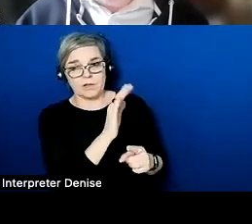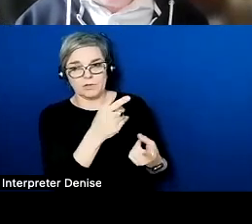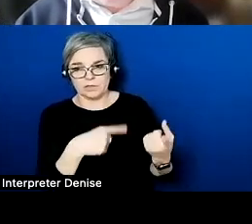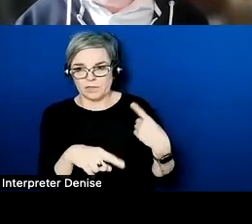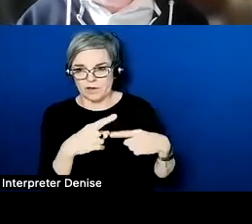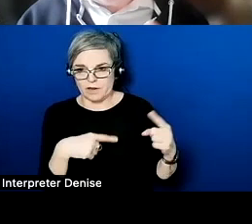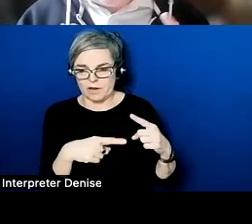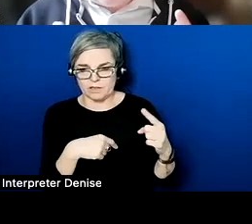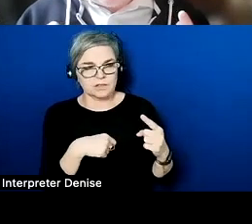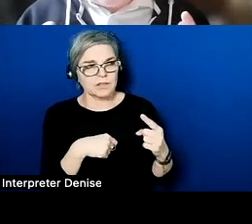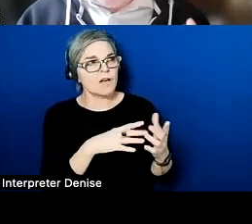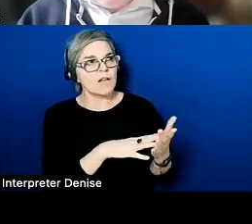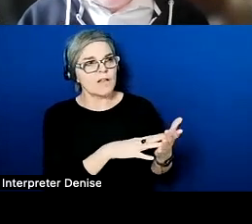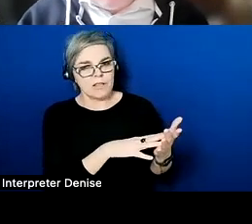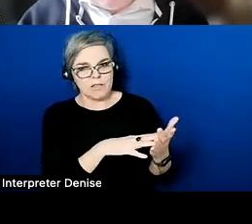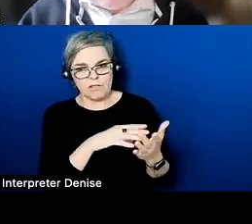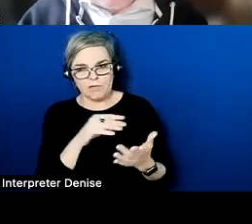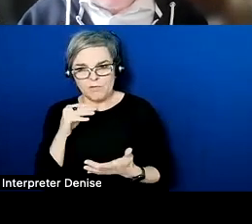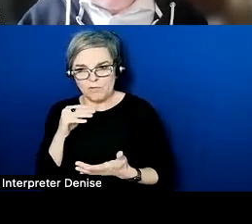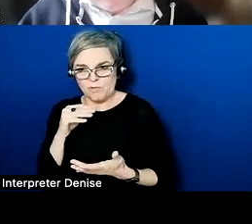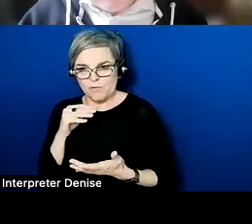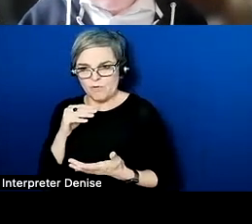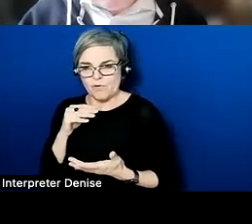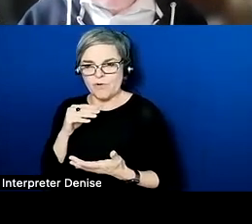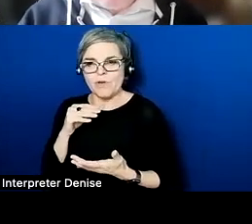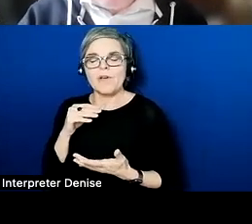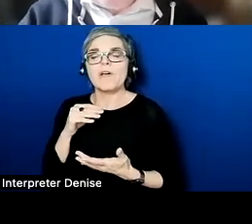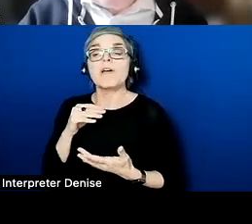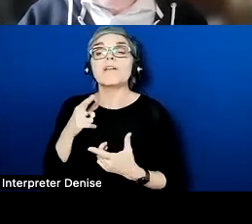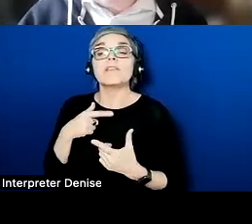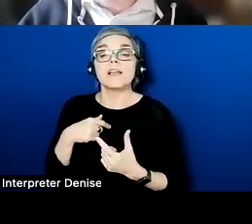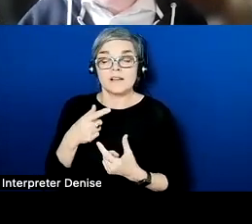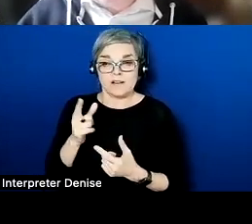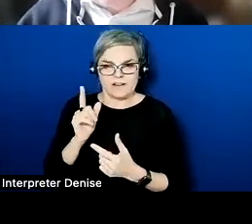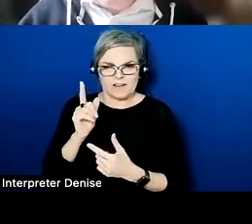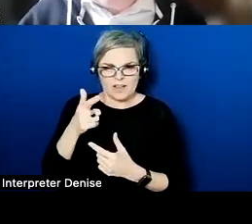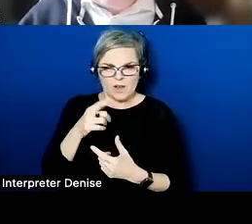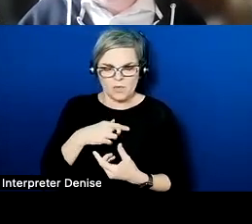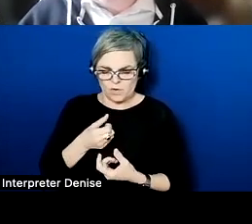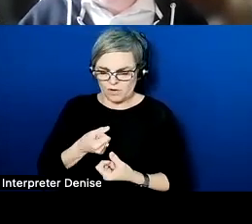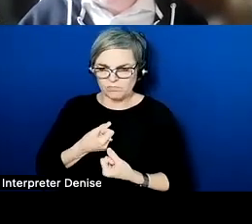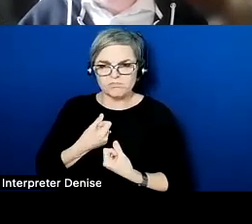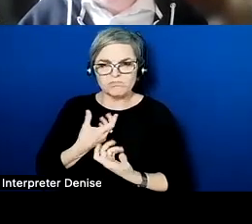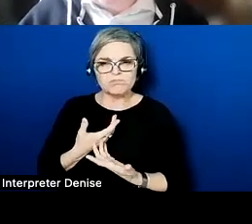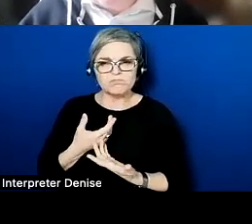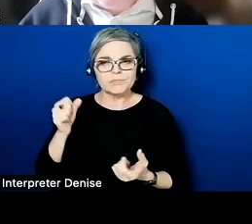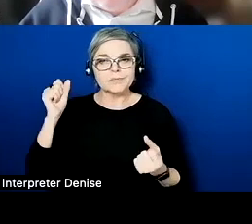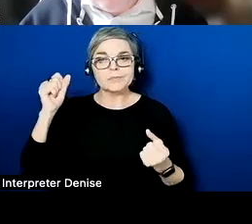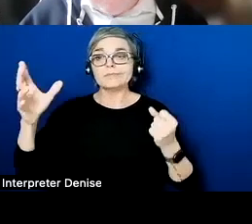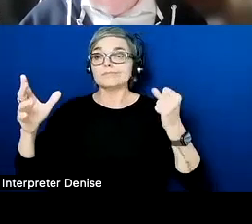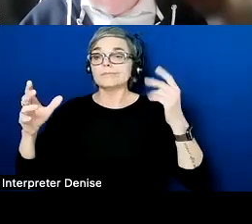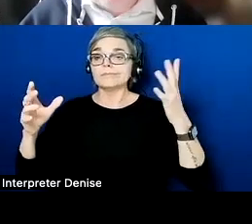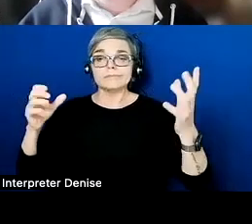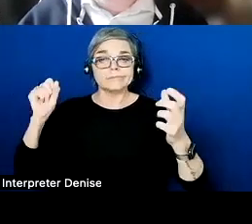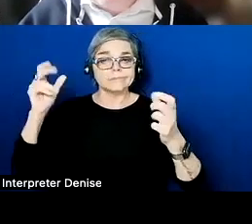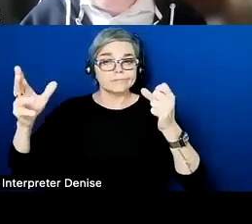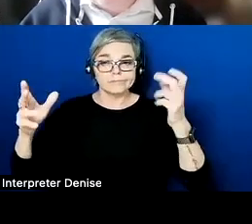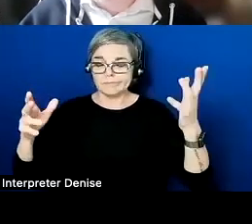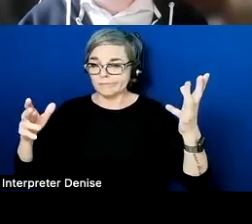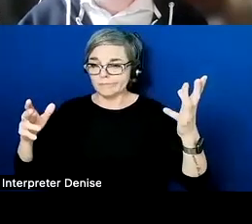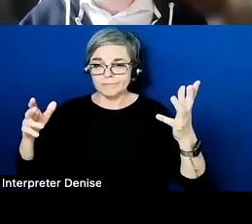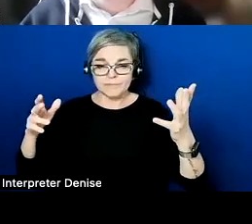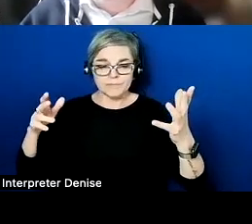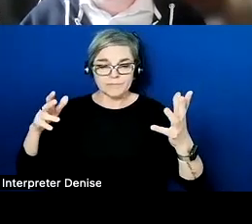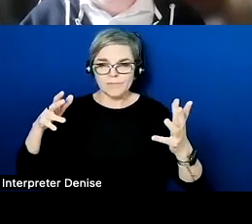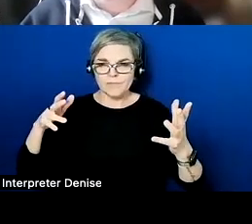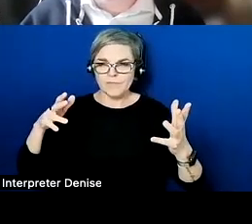often signed them back out into space. And somewhere in his life, he had learned, found